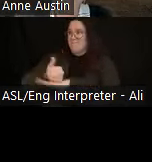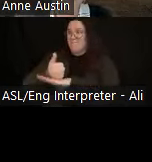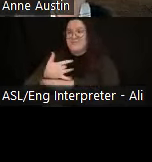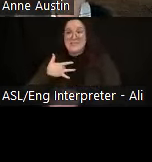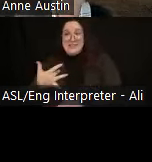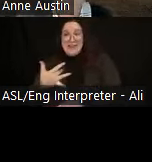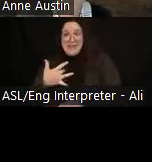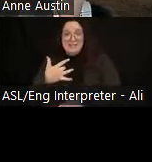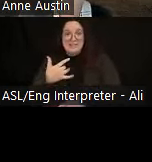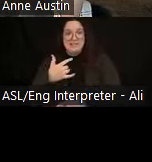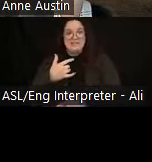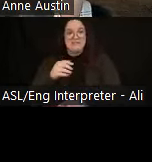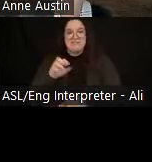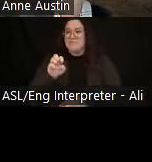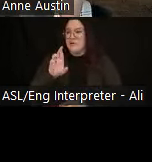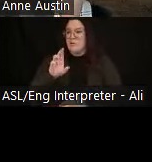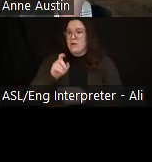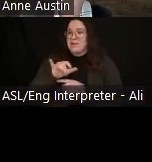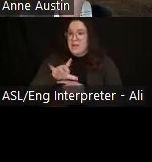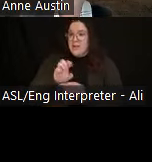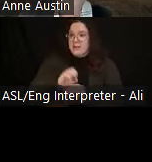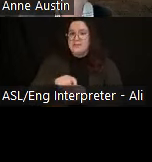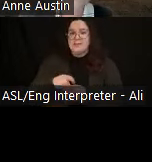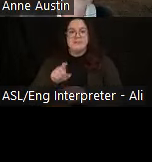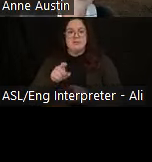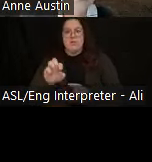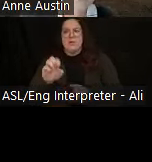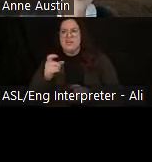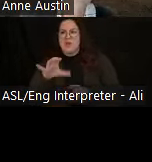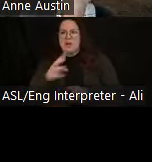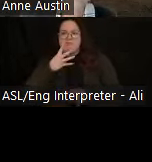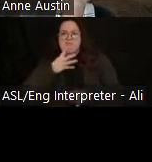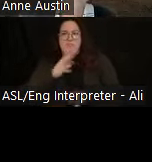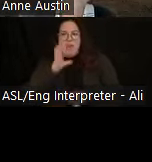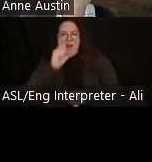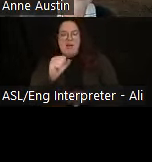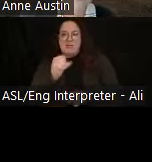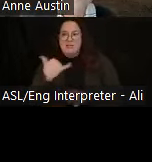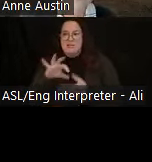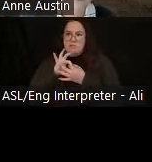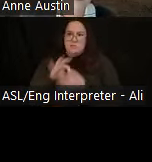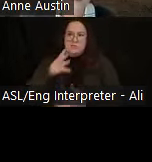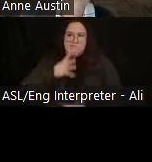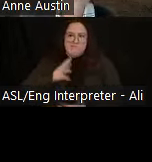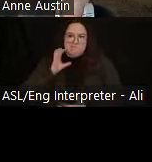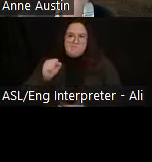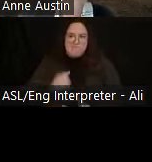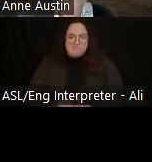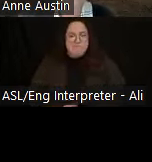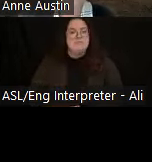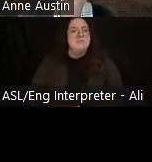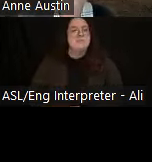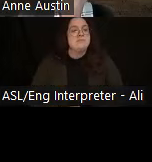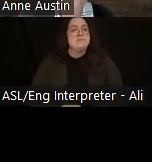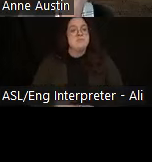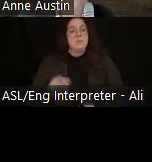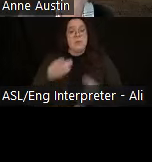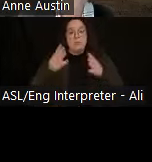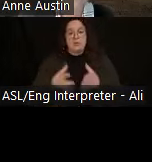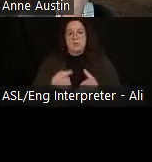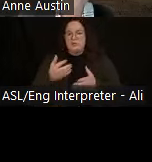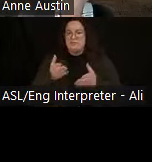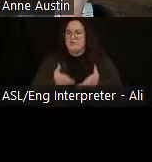and exoticize women's tattoos. Tattoo historians suggest one of the origins of this is Olive Oatman,